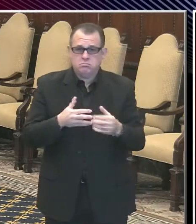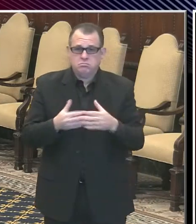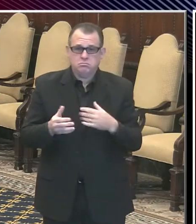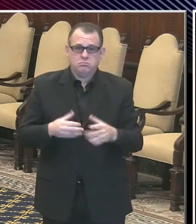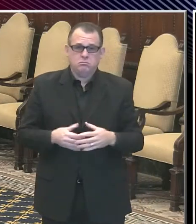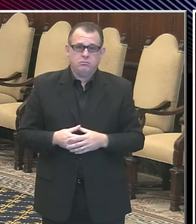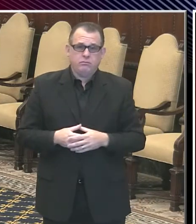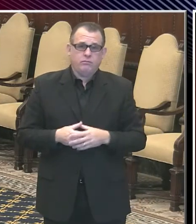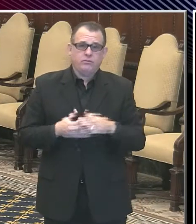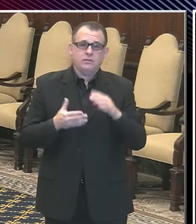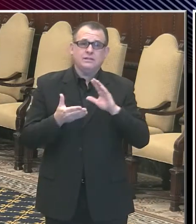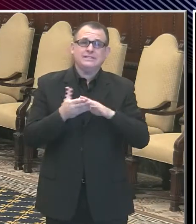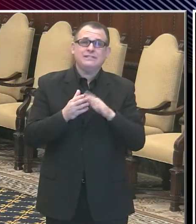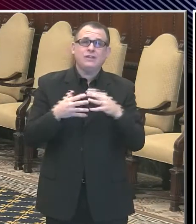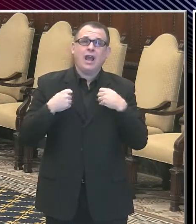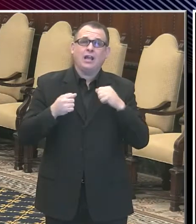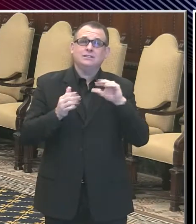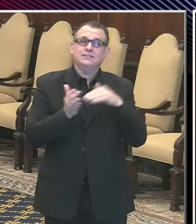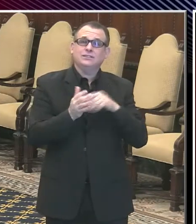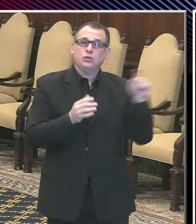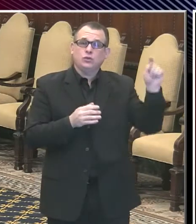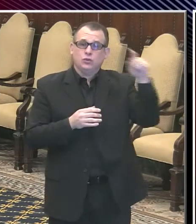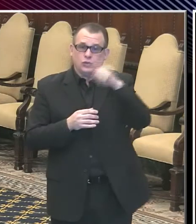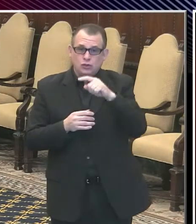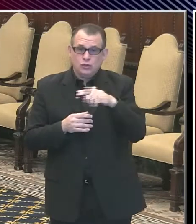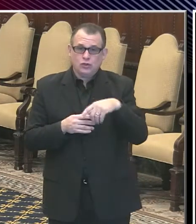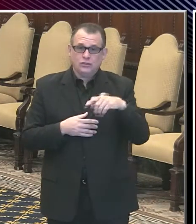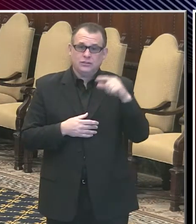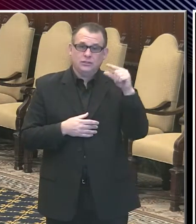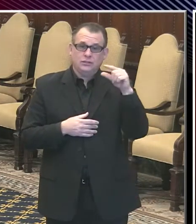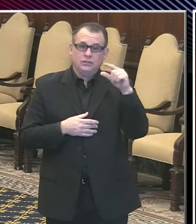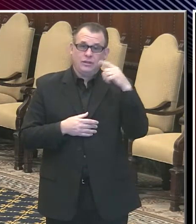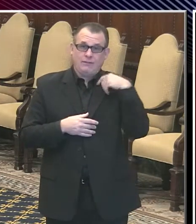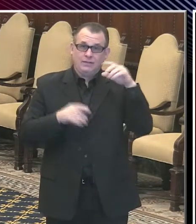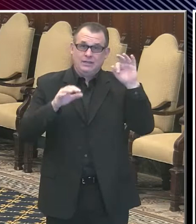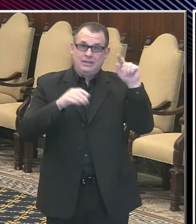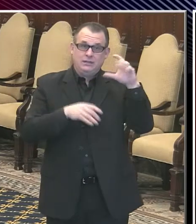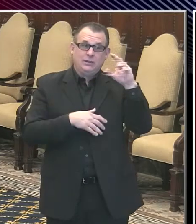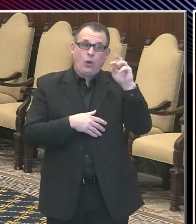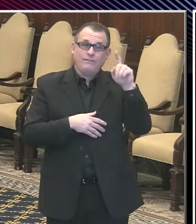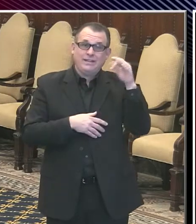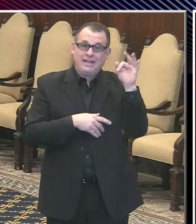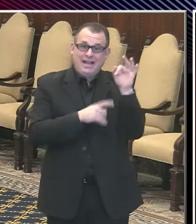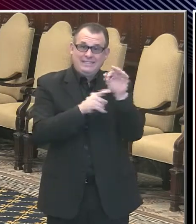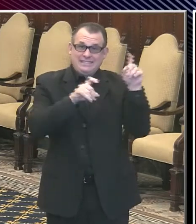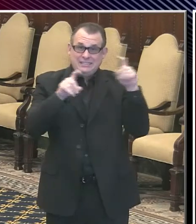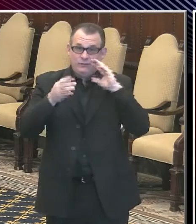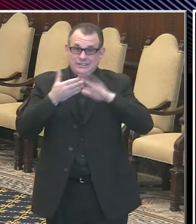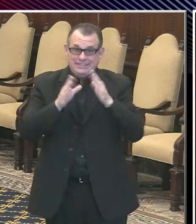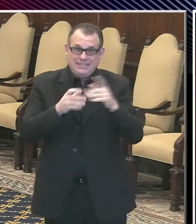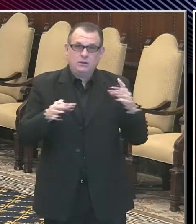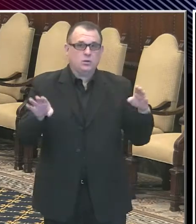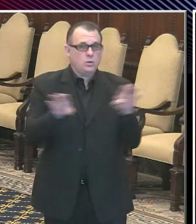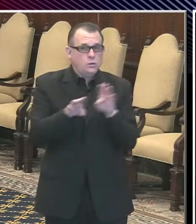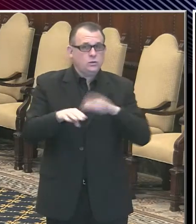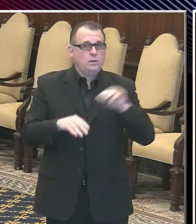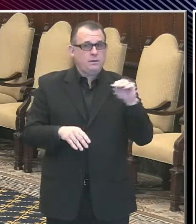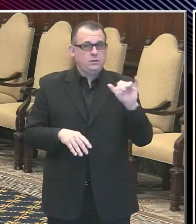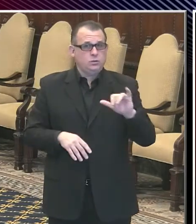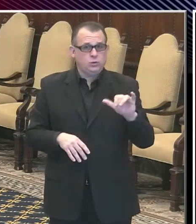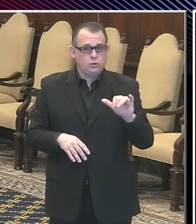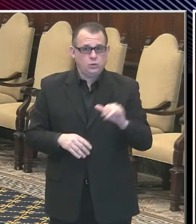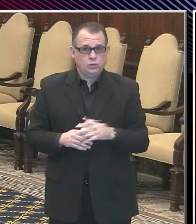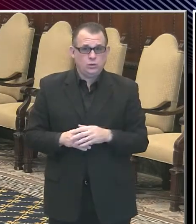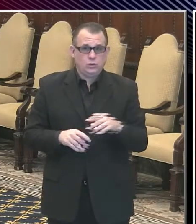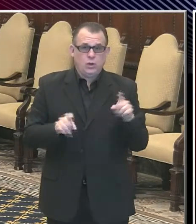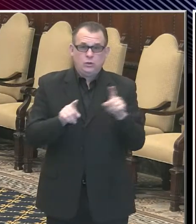city-run COVID-19 testing site in Center City, will be closed on Memorial Day. We will also not be holding this